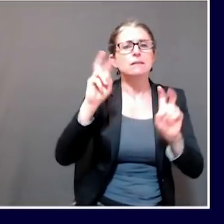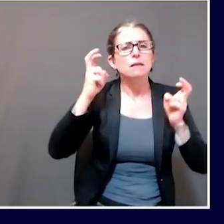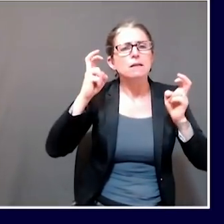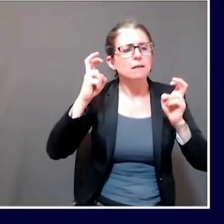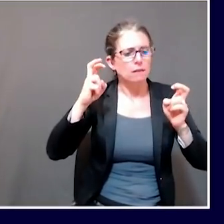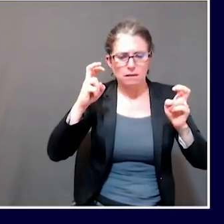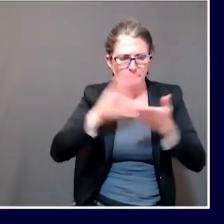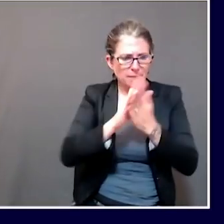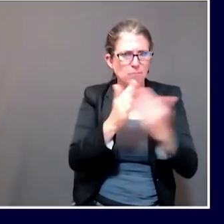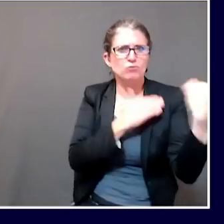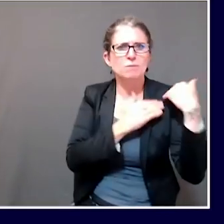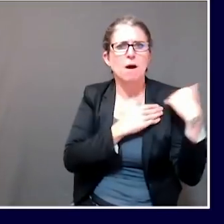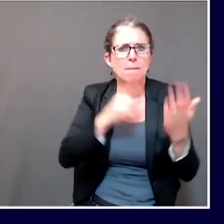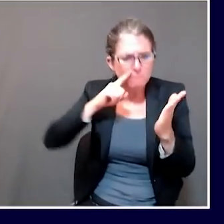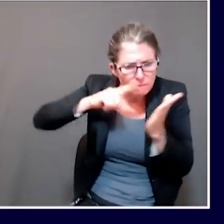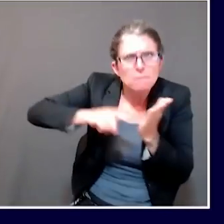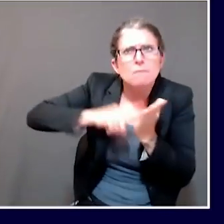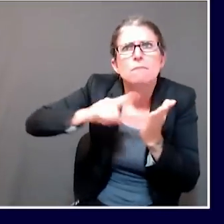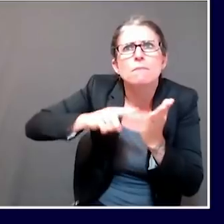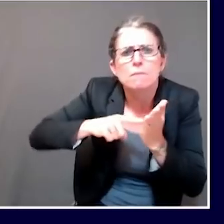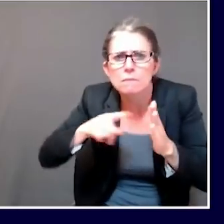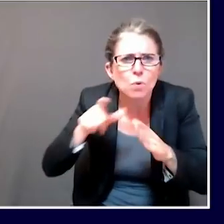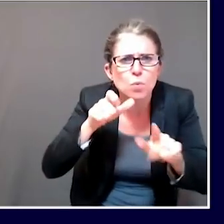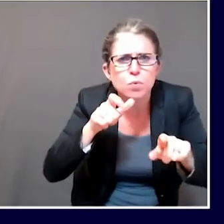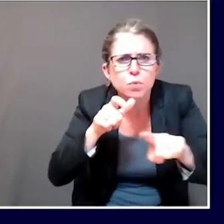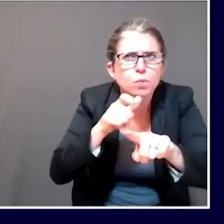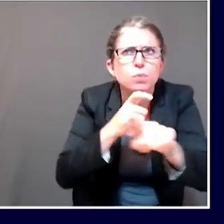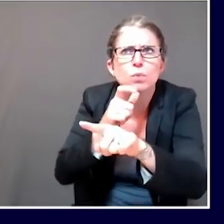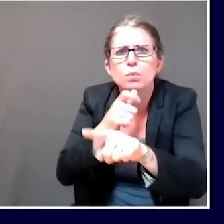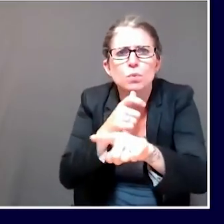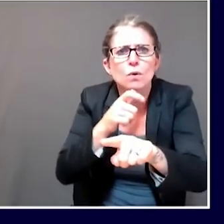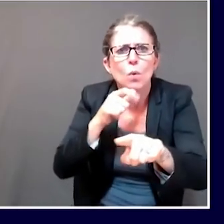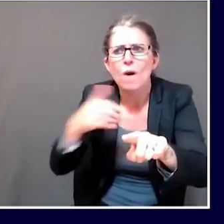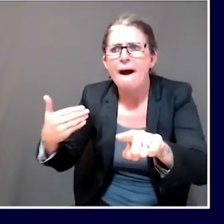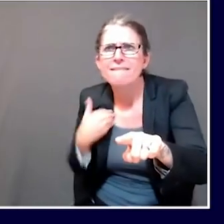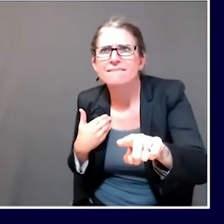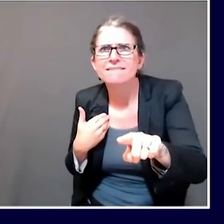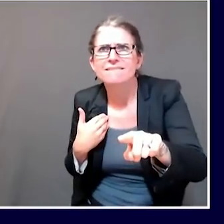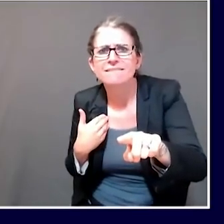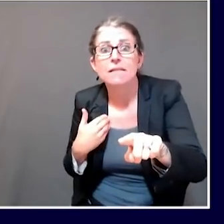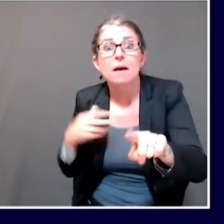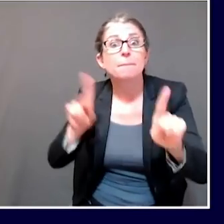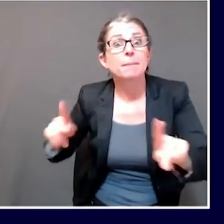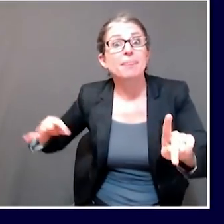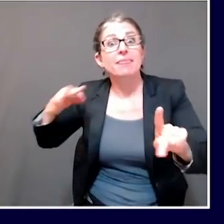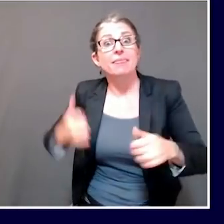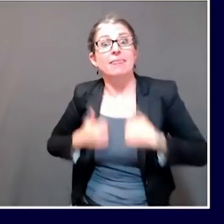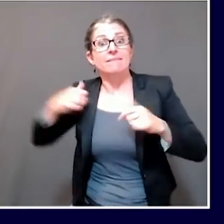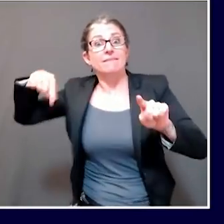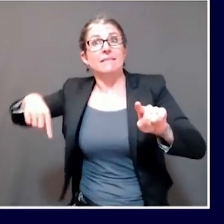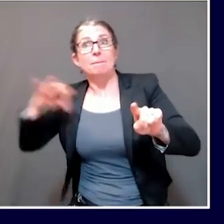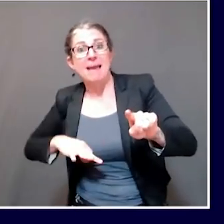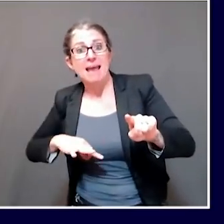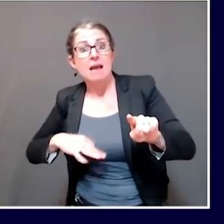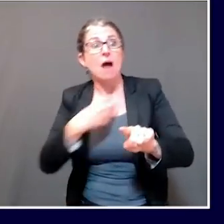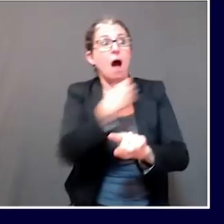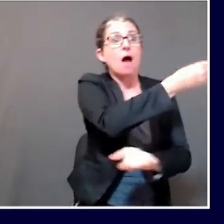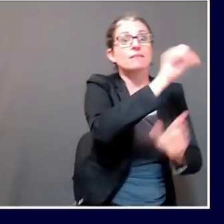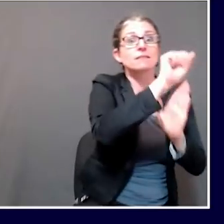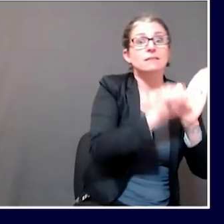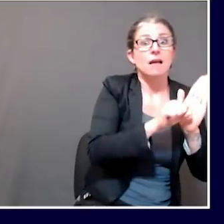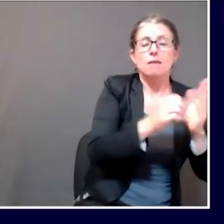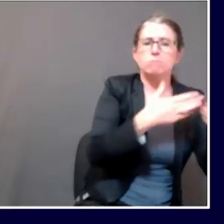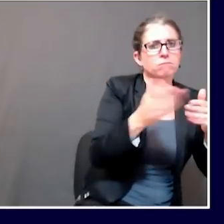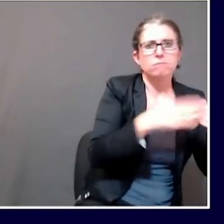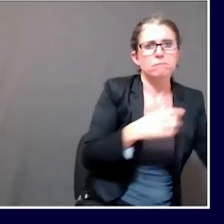in Maine. This includes Maine residents as well as non-residents whose results are reported to Maine CDC by other states. So I was wondering